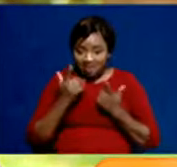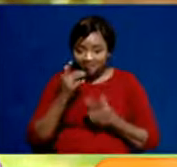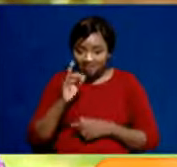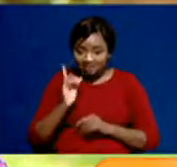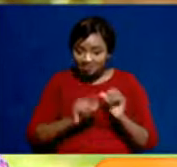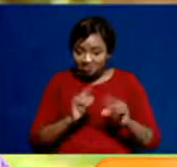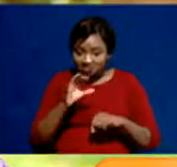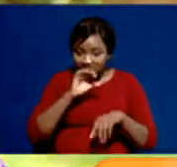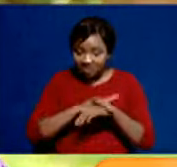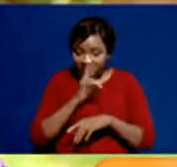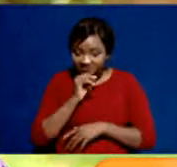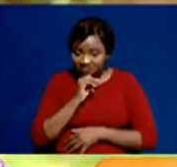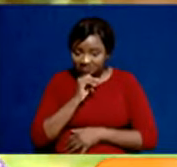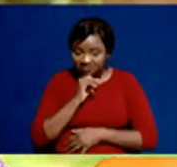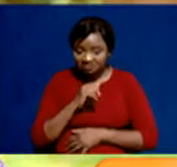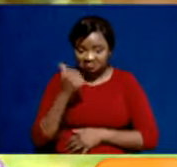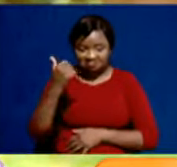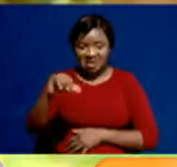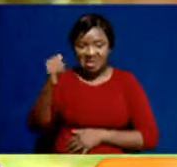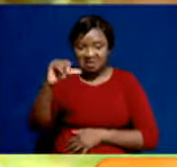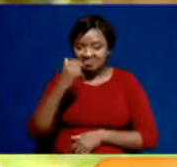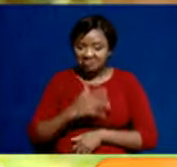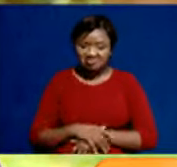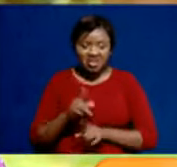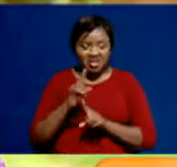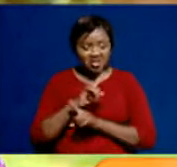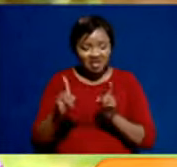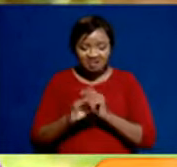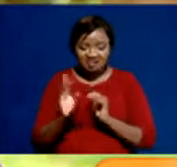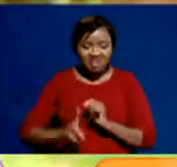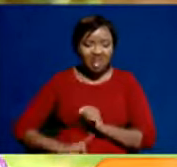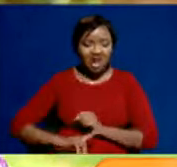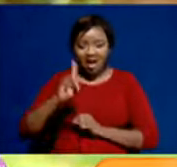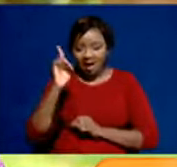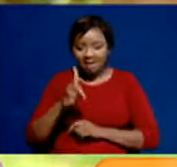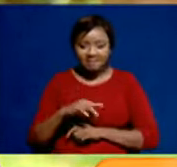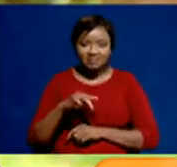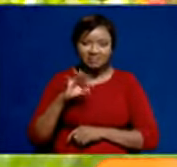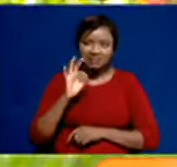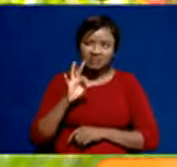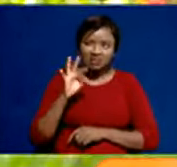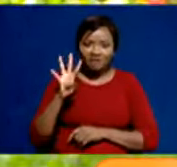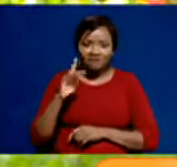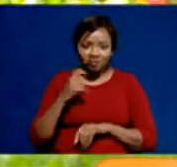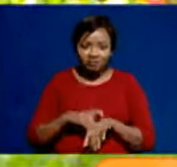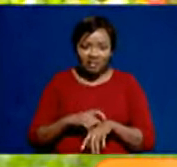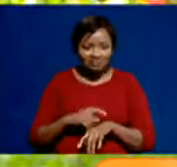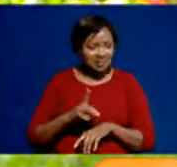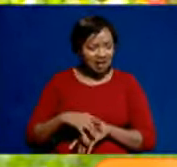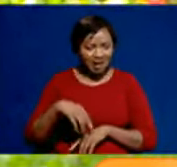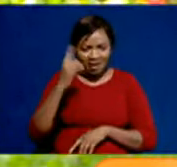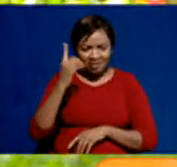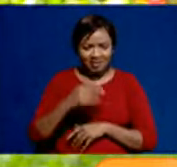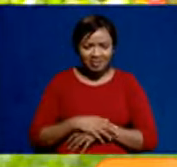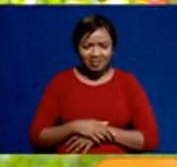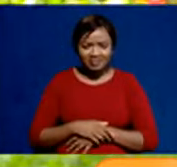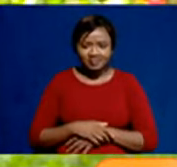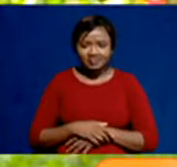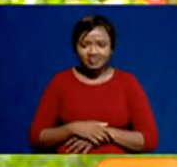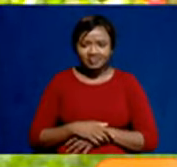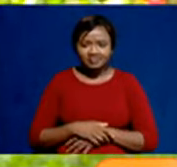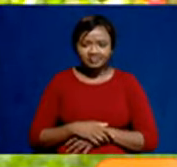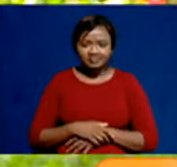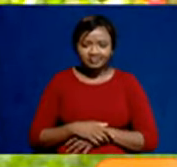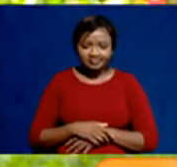has gone up maybe thrice, maybe four times, exponentially. While